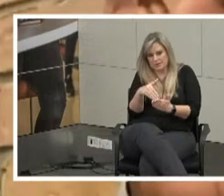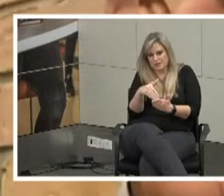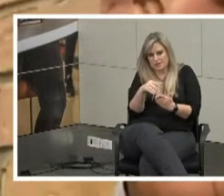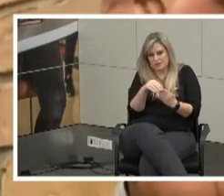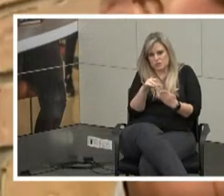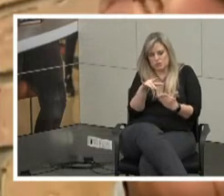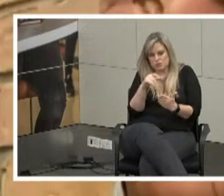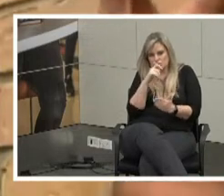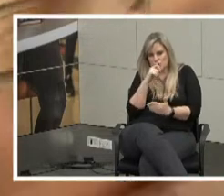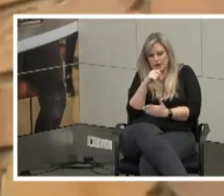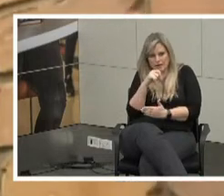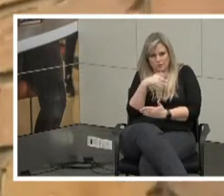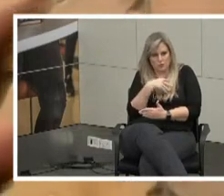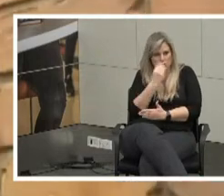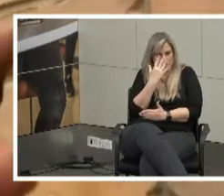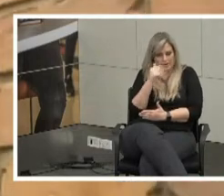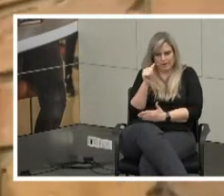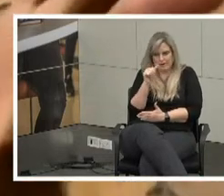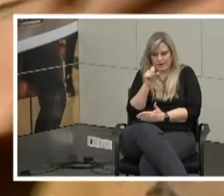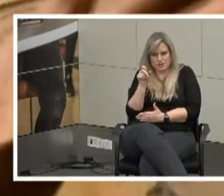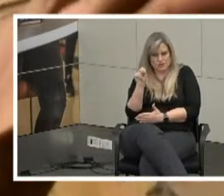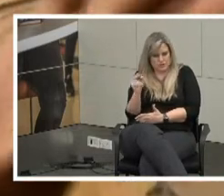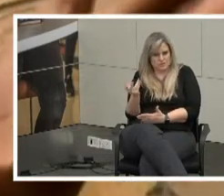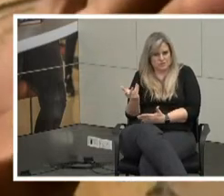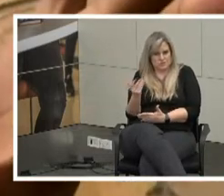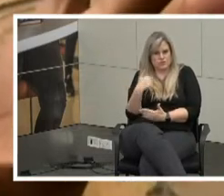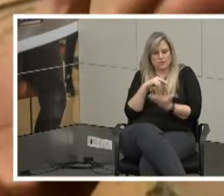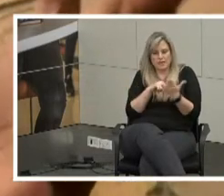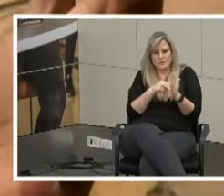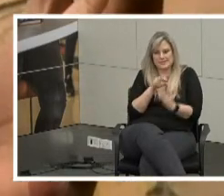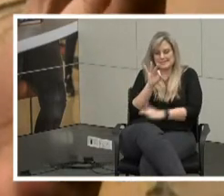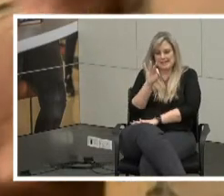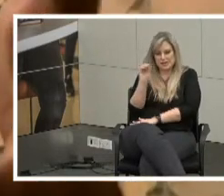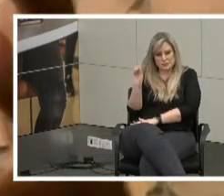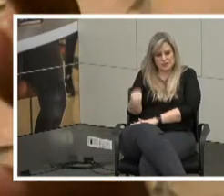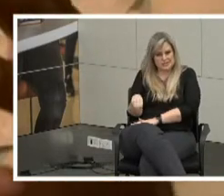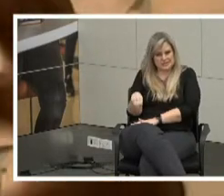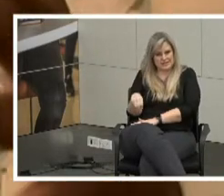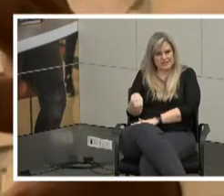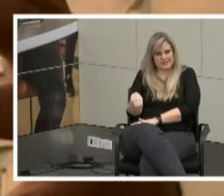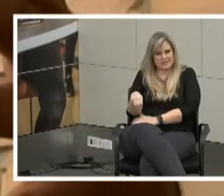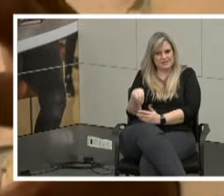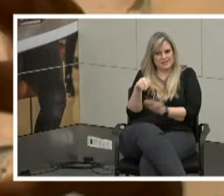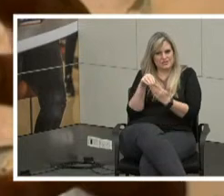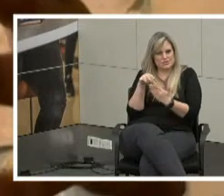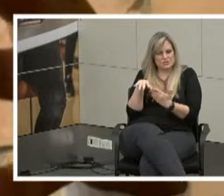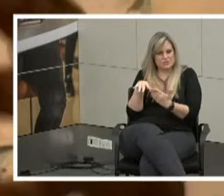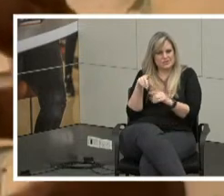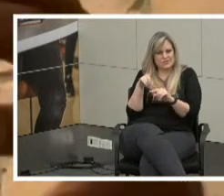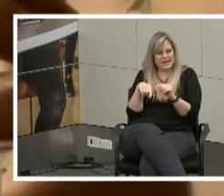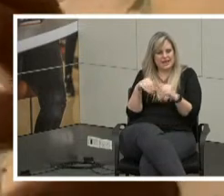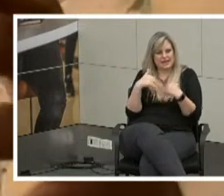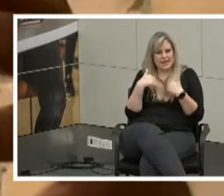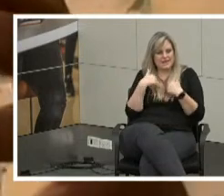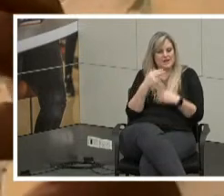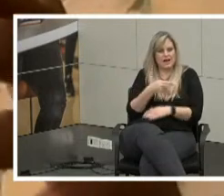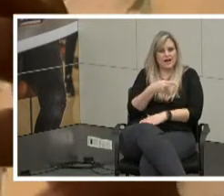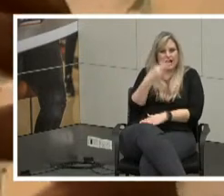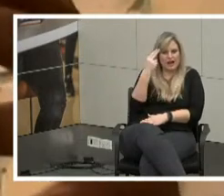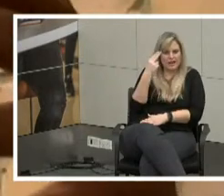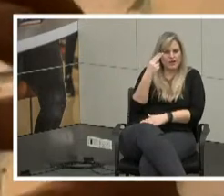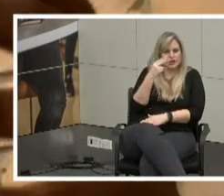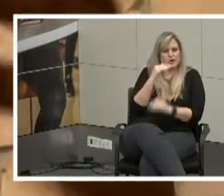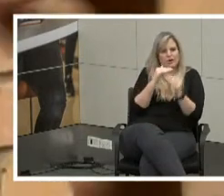are not white in Asian so so 90% of the students can't possibly have a higher level